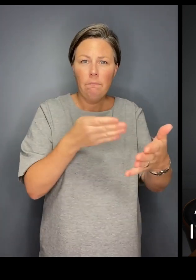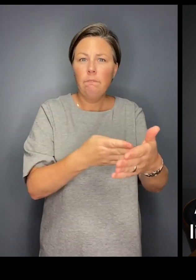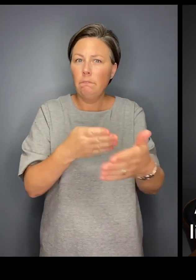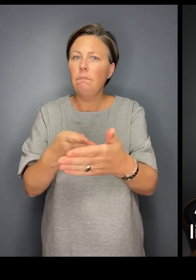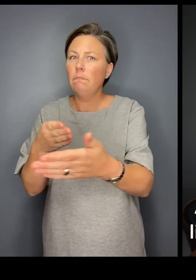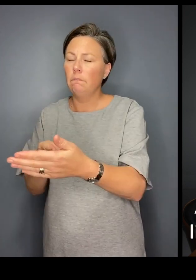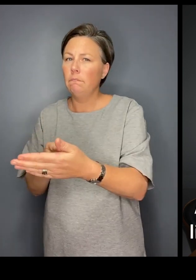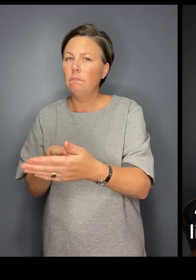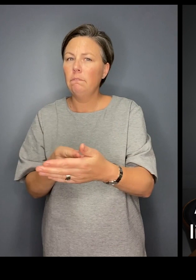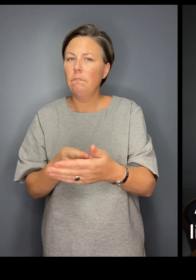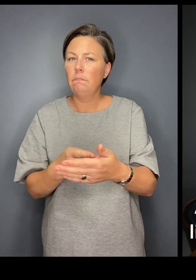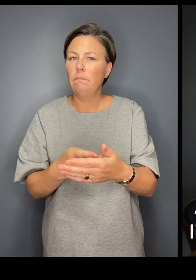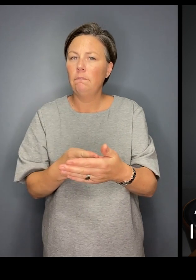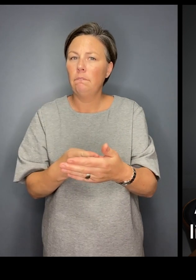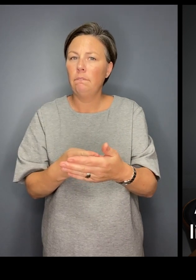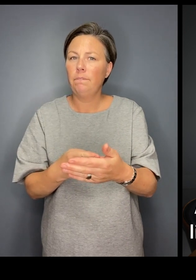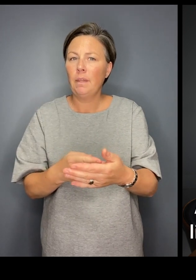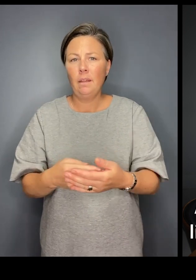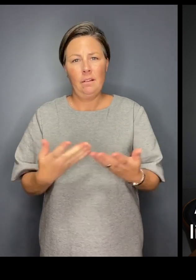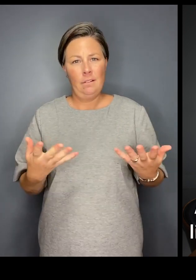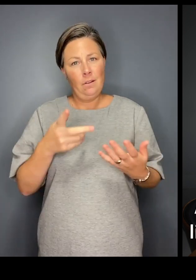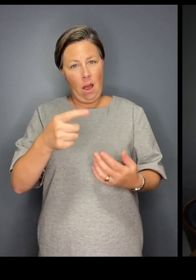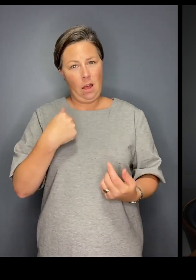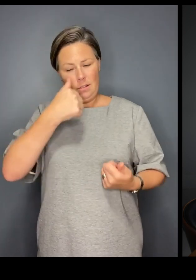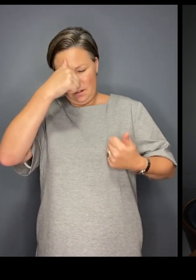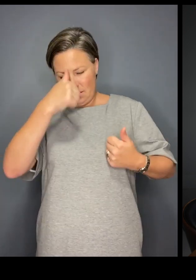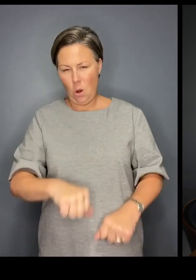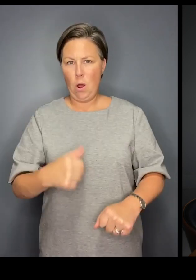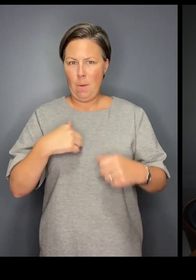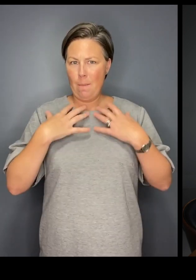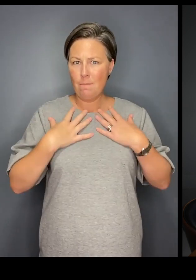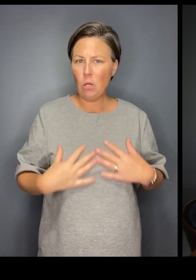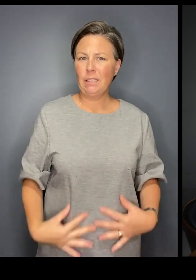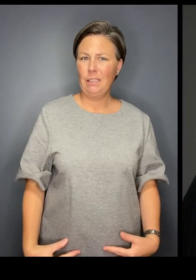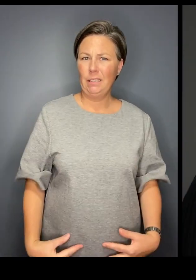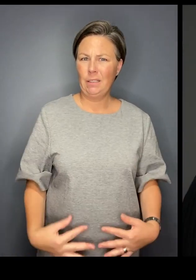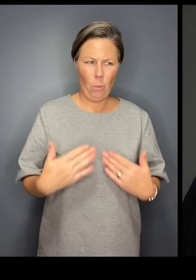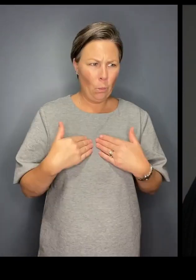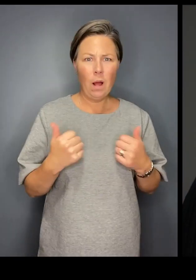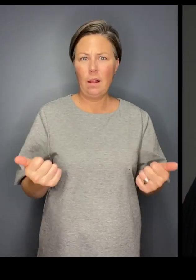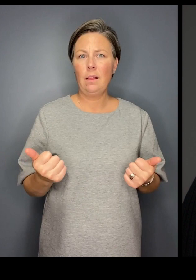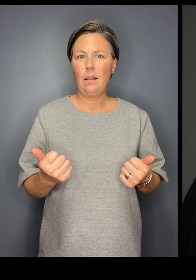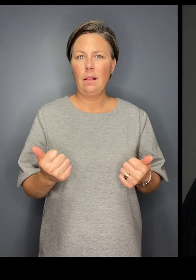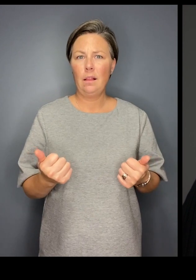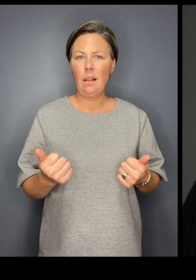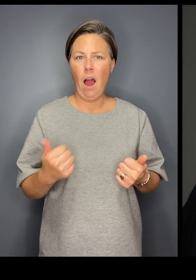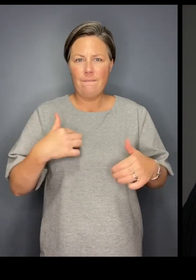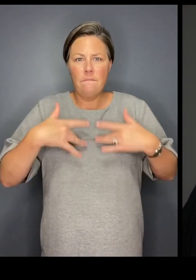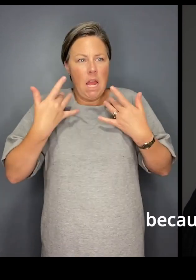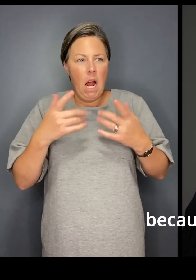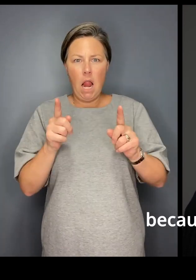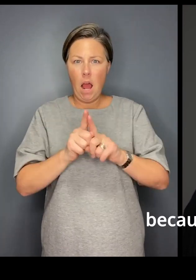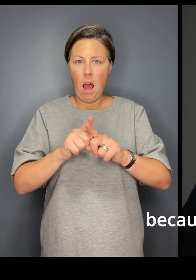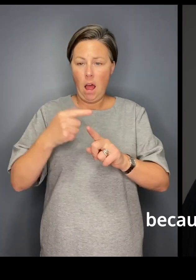as you said, having lived with your own body in that space of chronic illness or disability, it really is like you've got your own